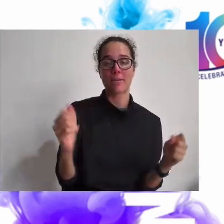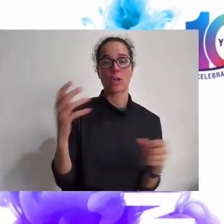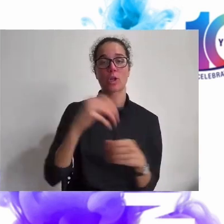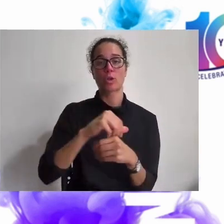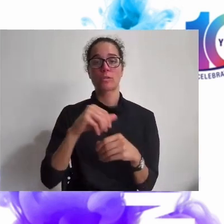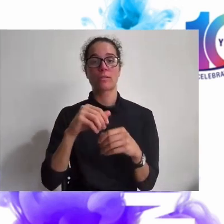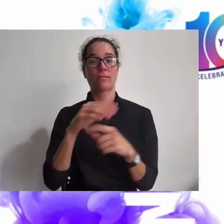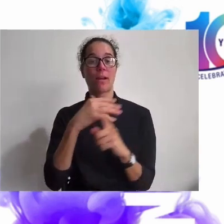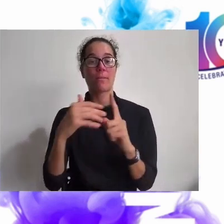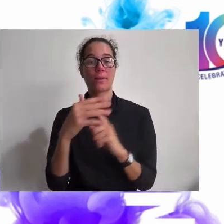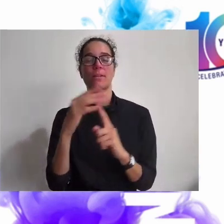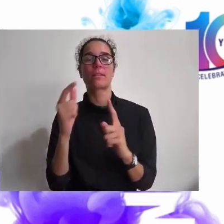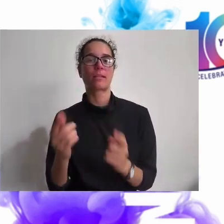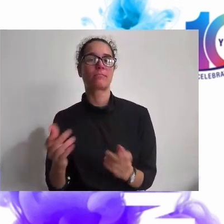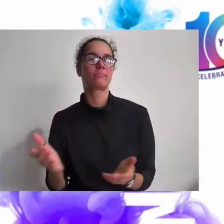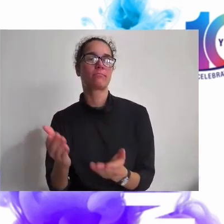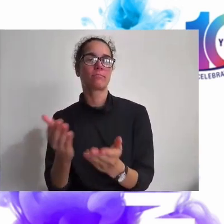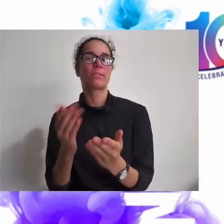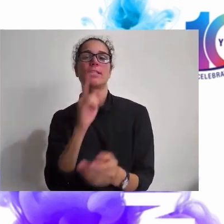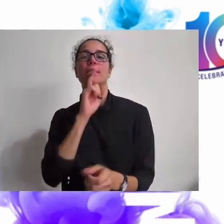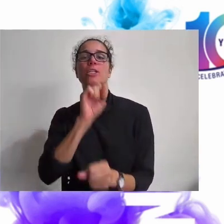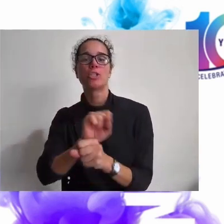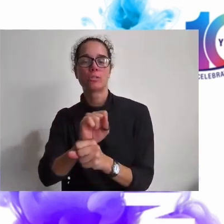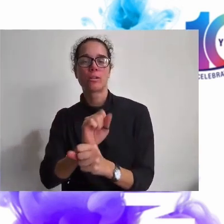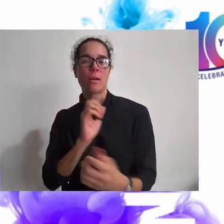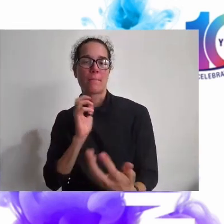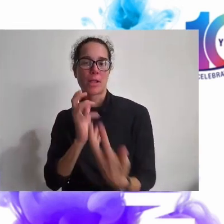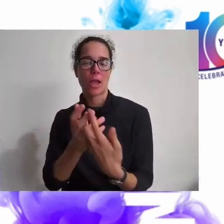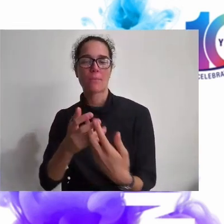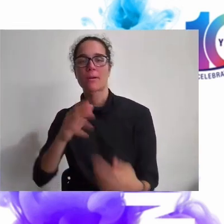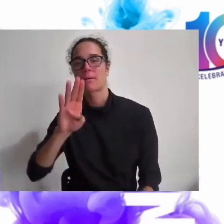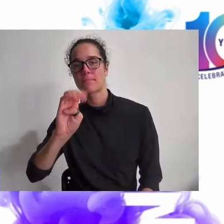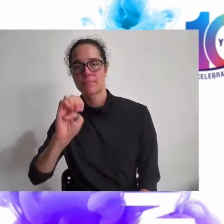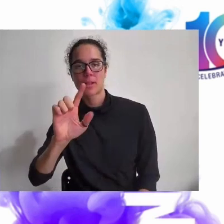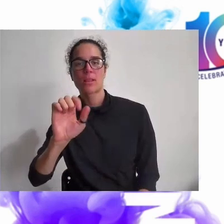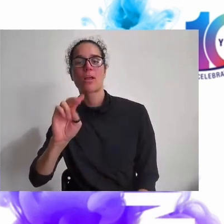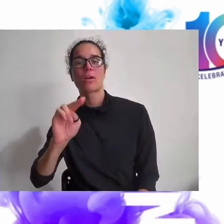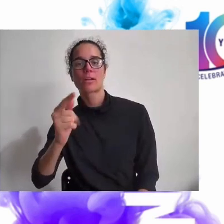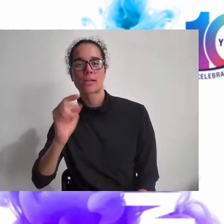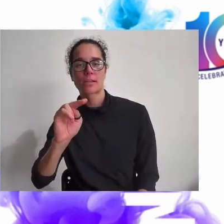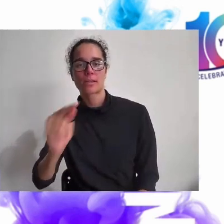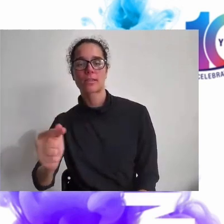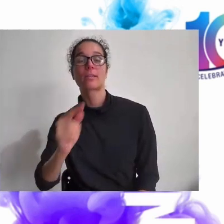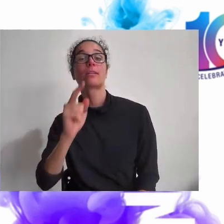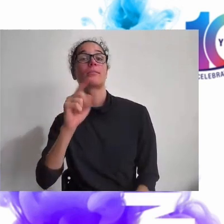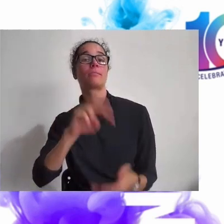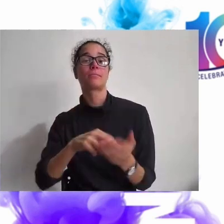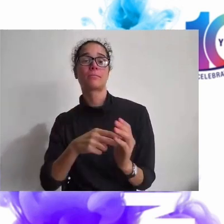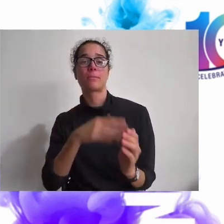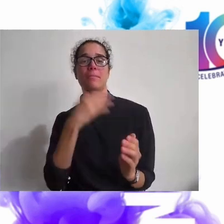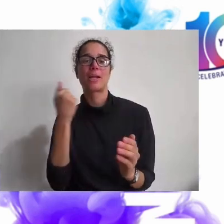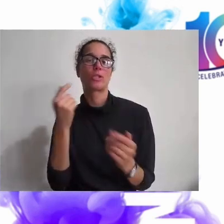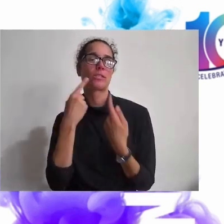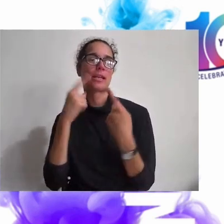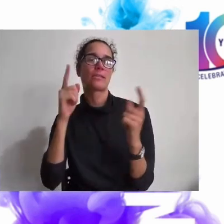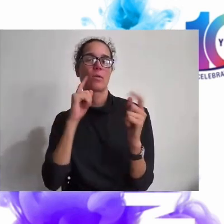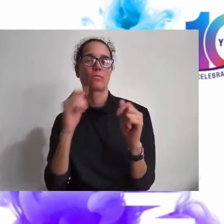fosters that sense of true belonging that you were talking about originally, Jose, and ultimately leads to greater overall success.